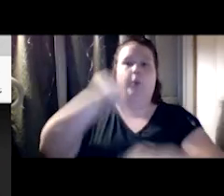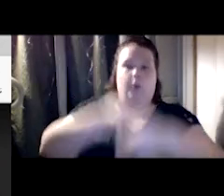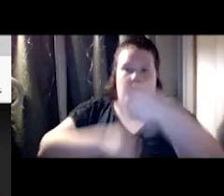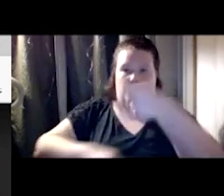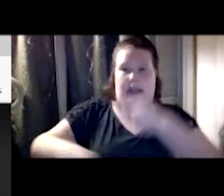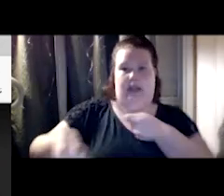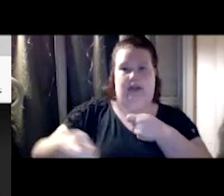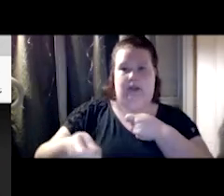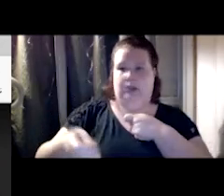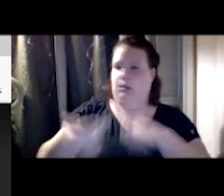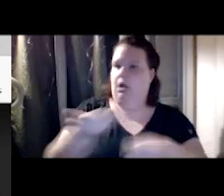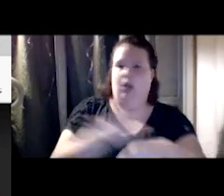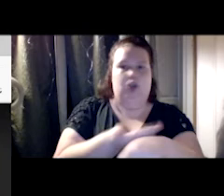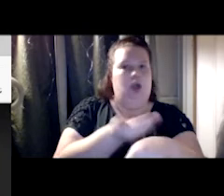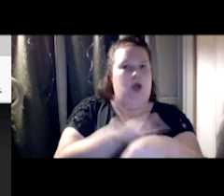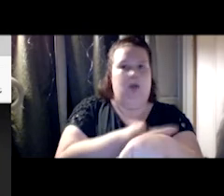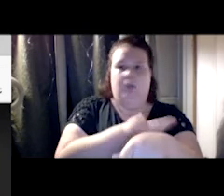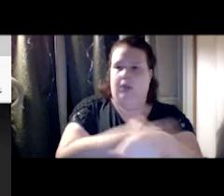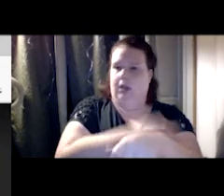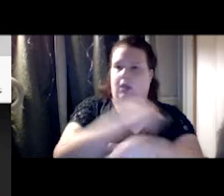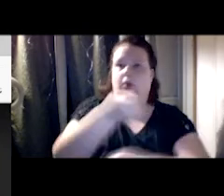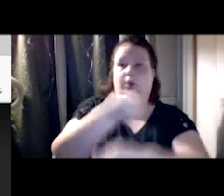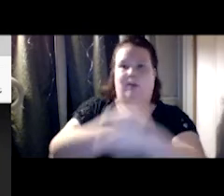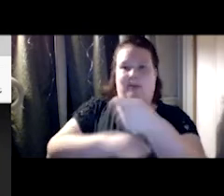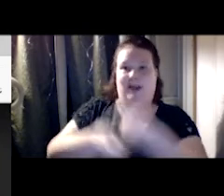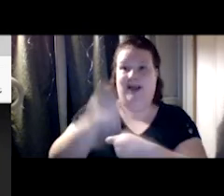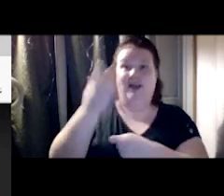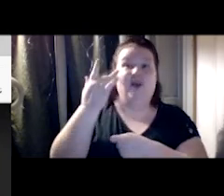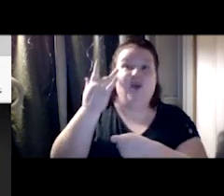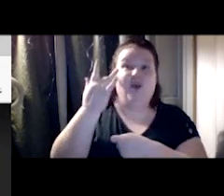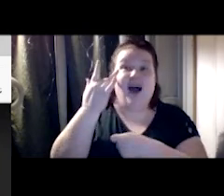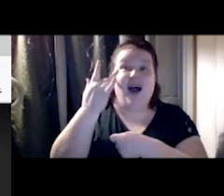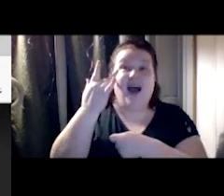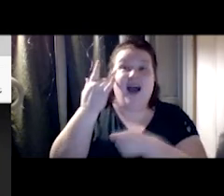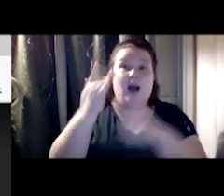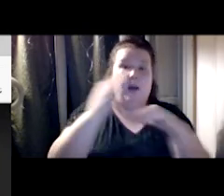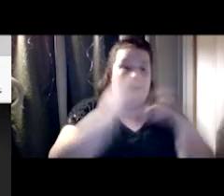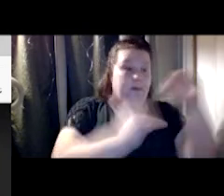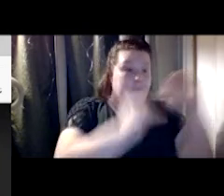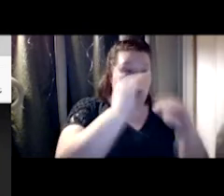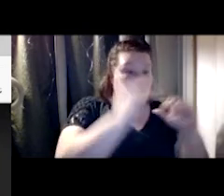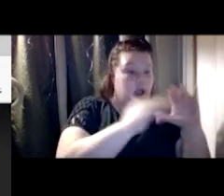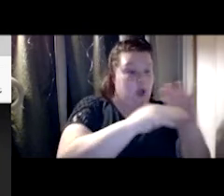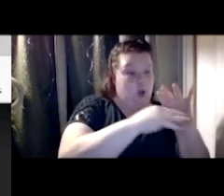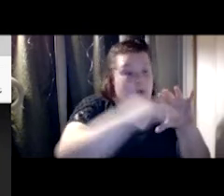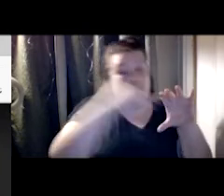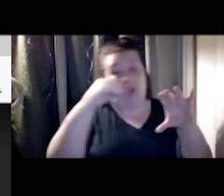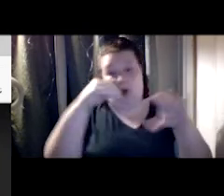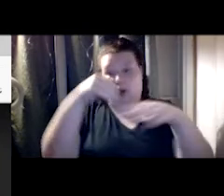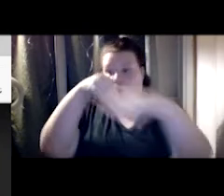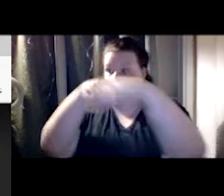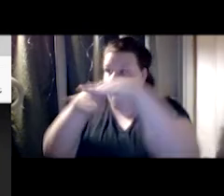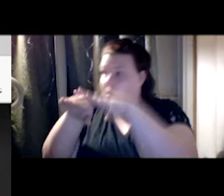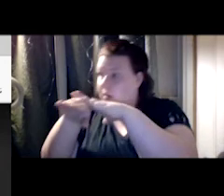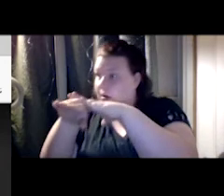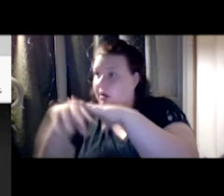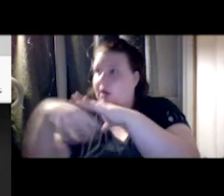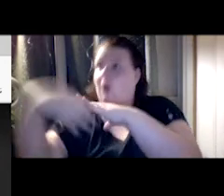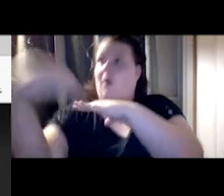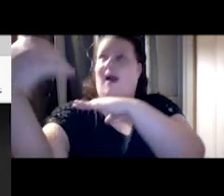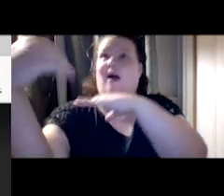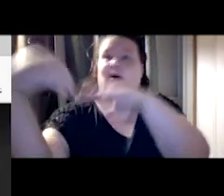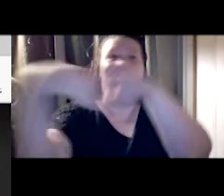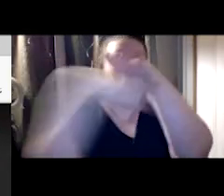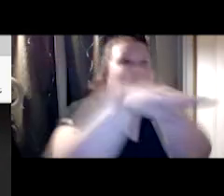because it, you're having to go in and out of multiple buildings to get anywhere. And that in itself,